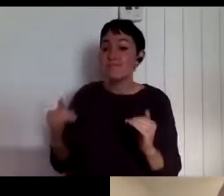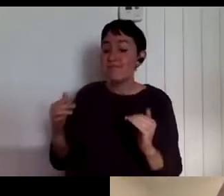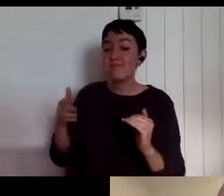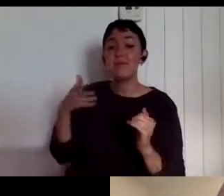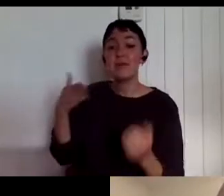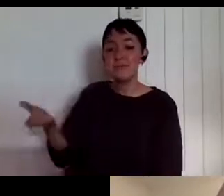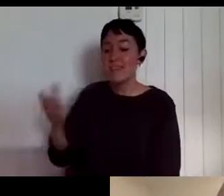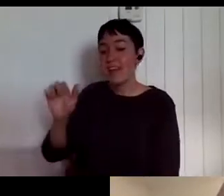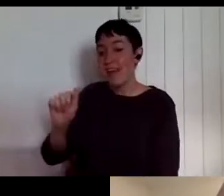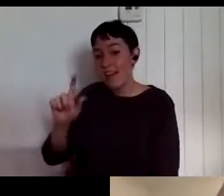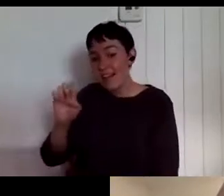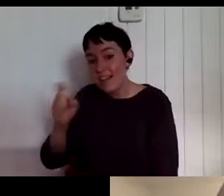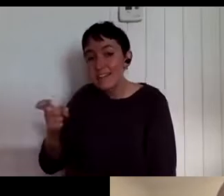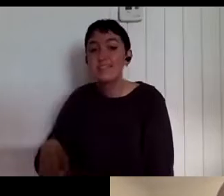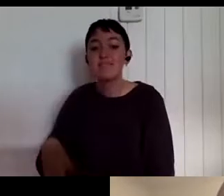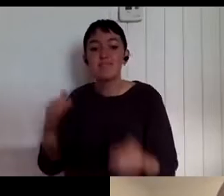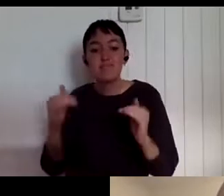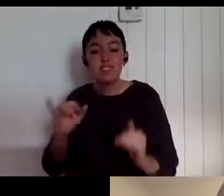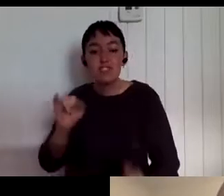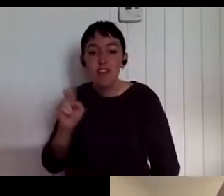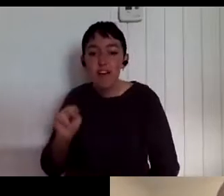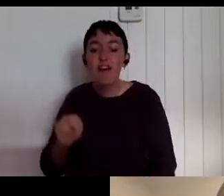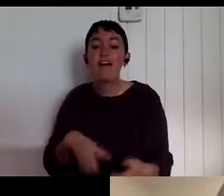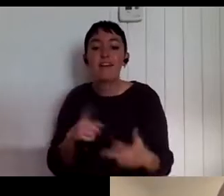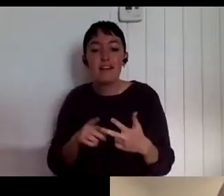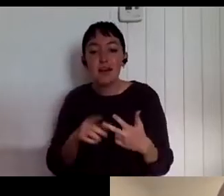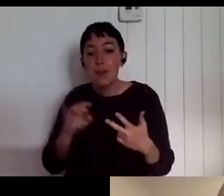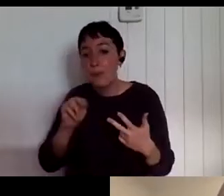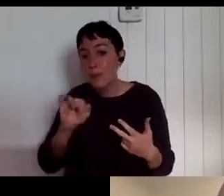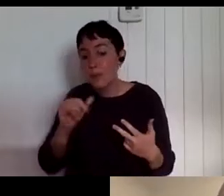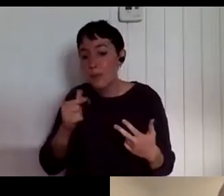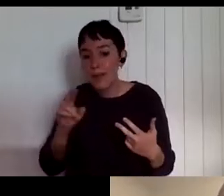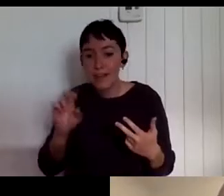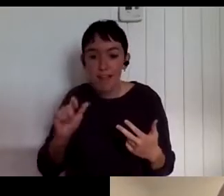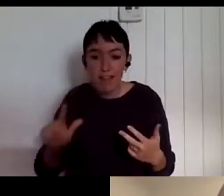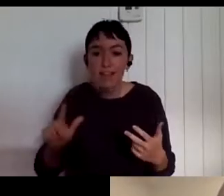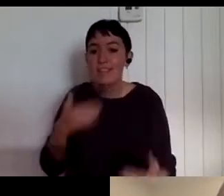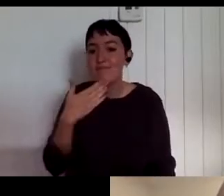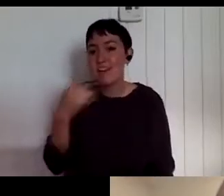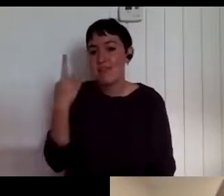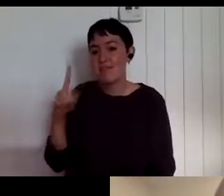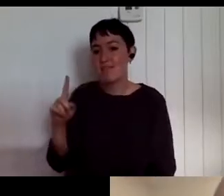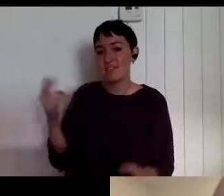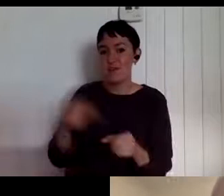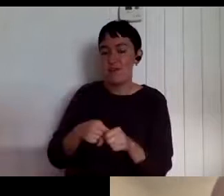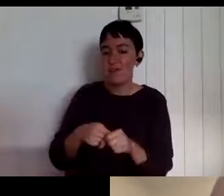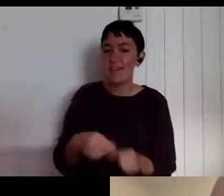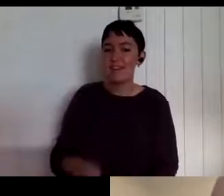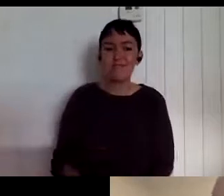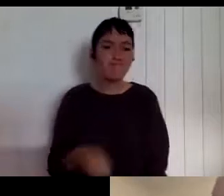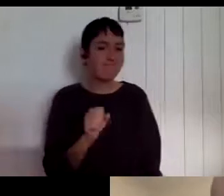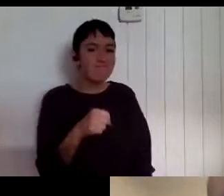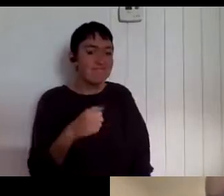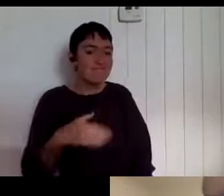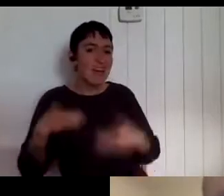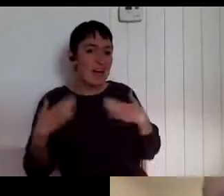Thank you all three of you for being here and joining us today. Yeah, thank you for having me. Of course, happy to be here. Great.